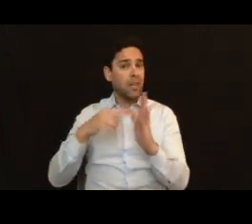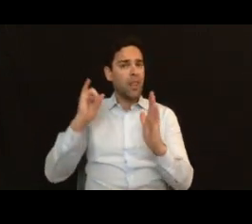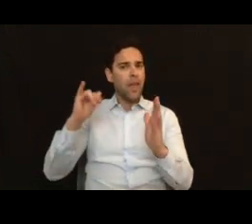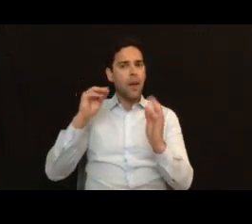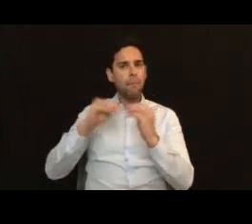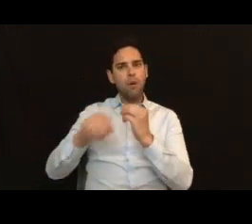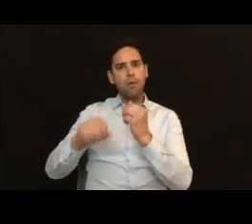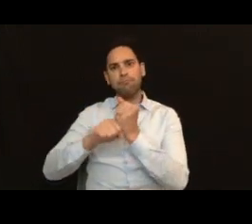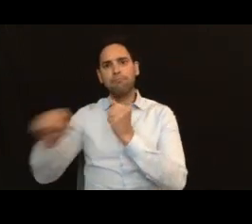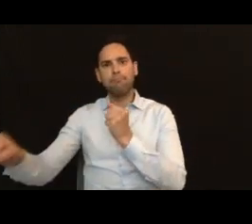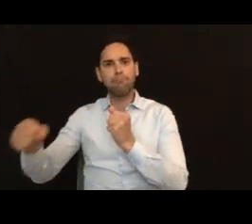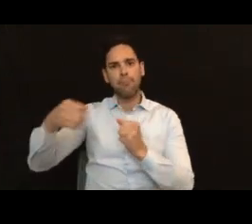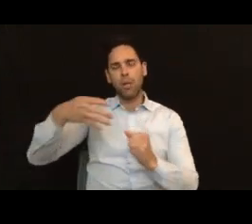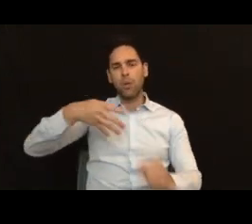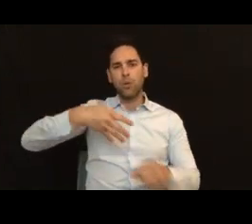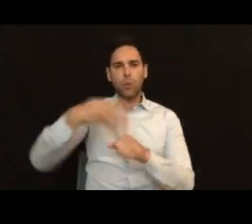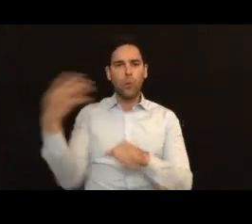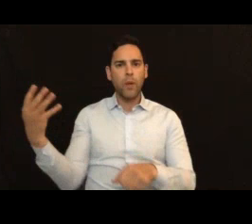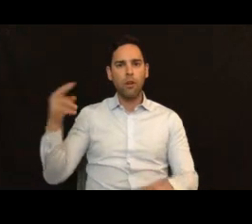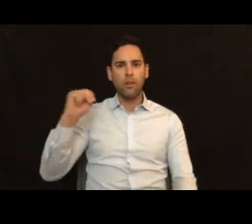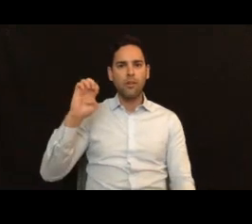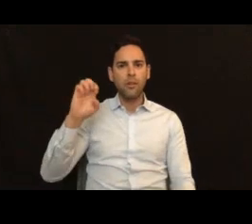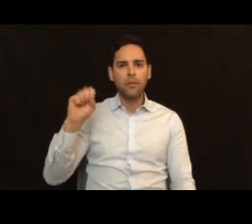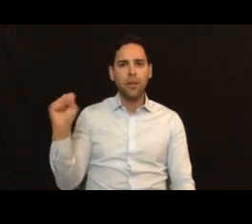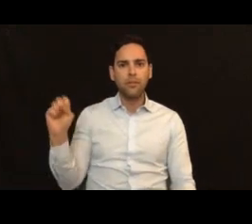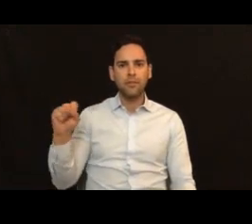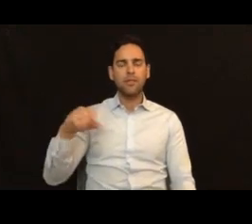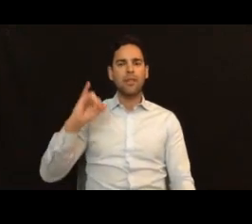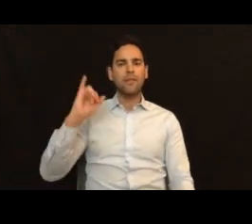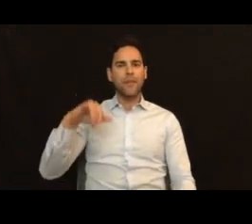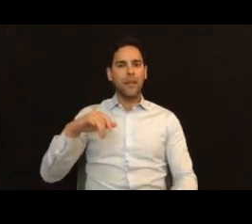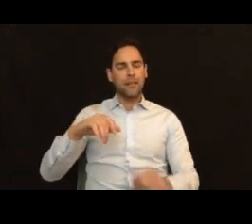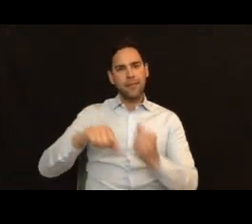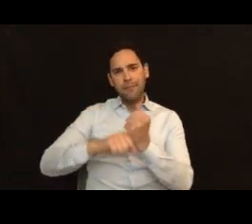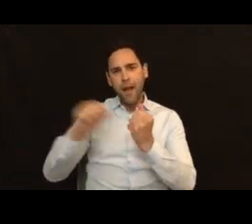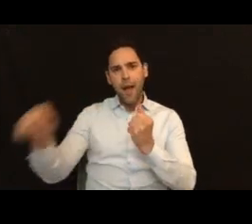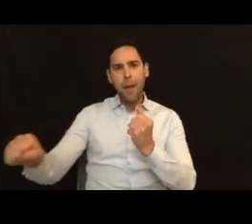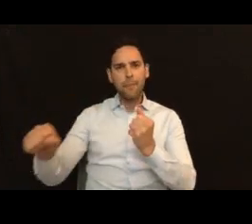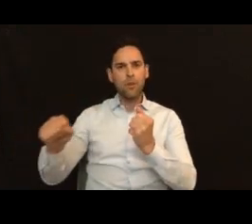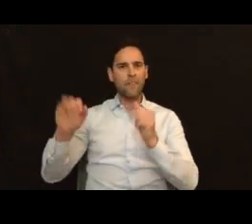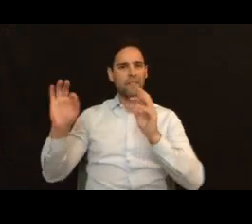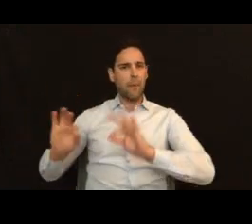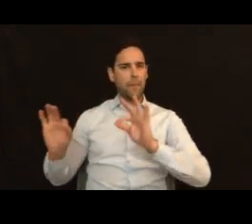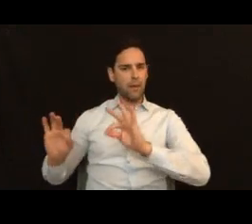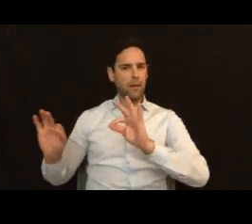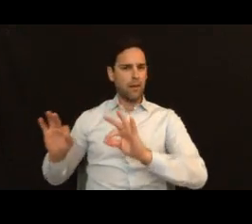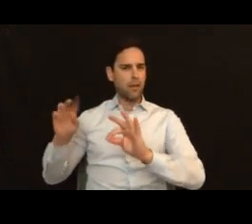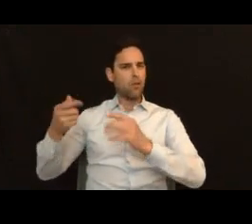hyper non-normativity, this hyper femininity that they're doing there. You can go to the next slide.